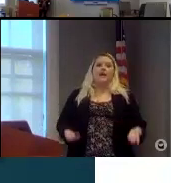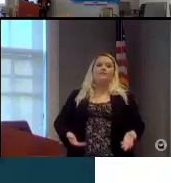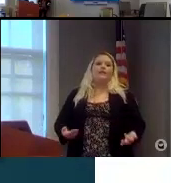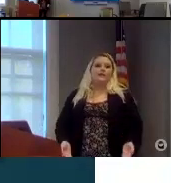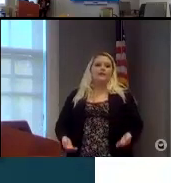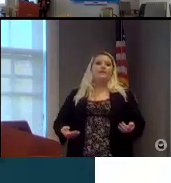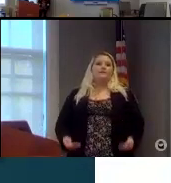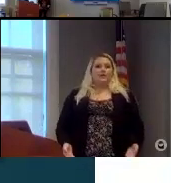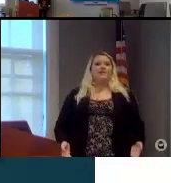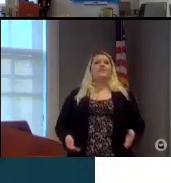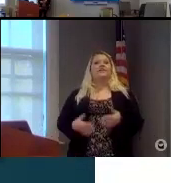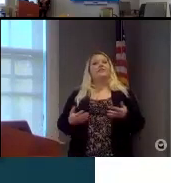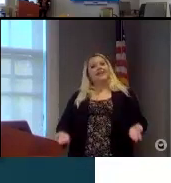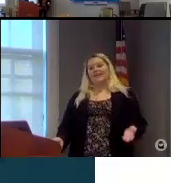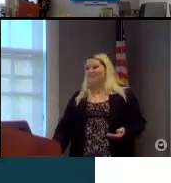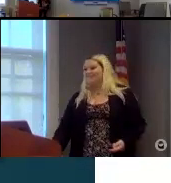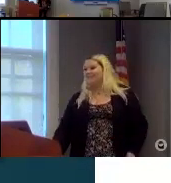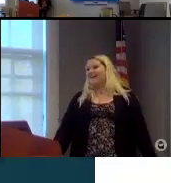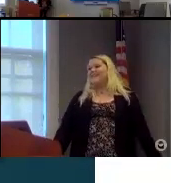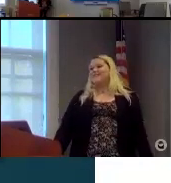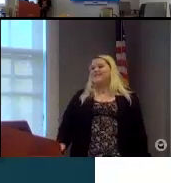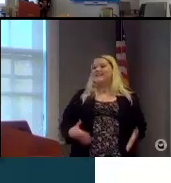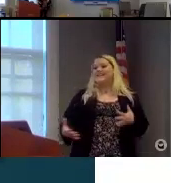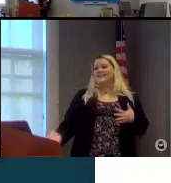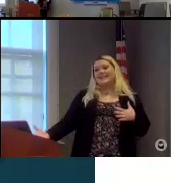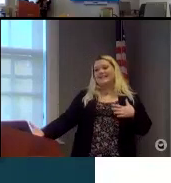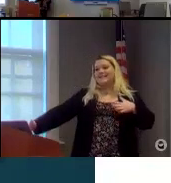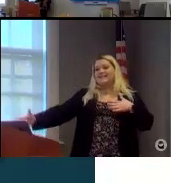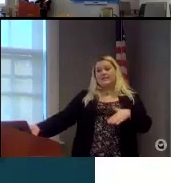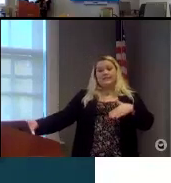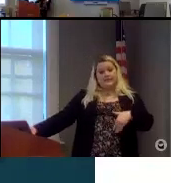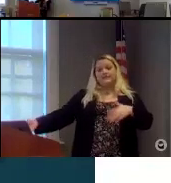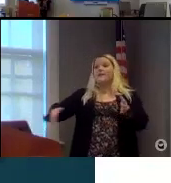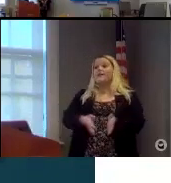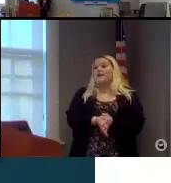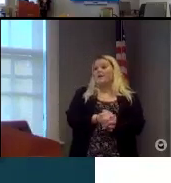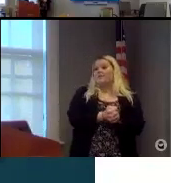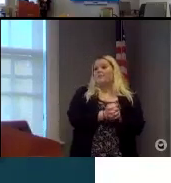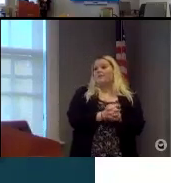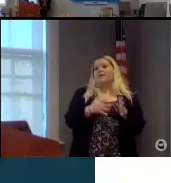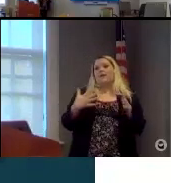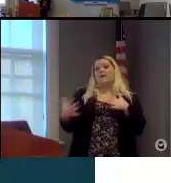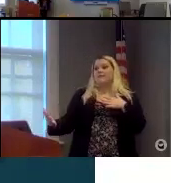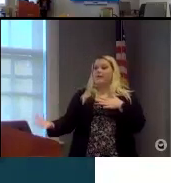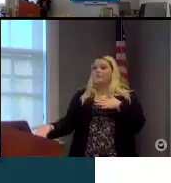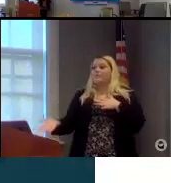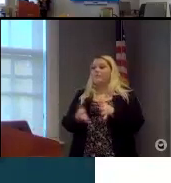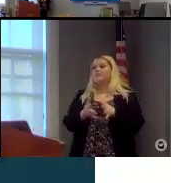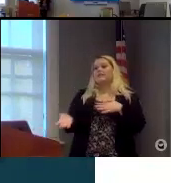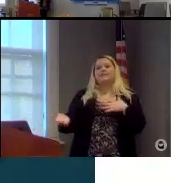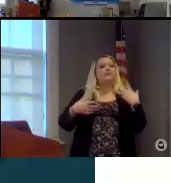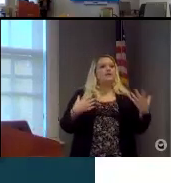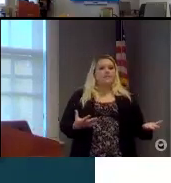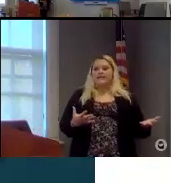to observe every location altogether. And then we did data synthesis, where we appended the